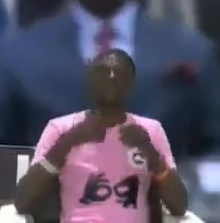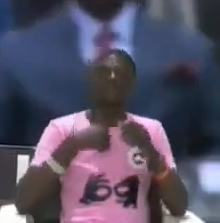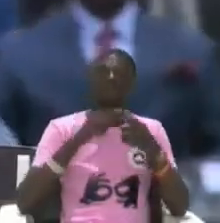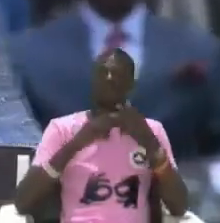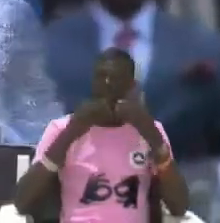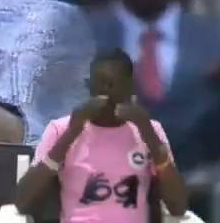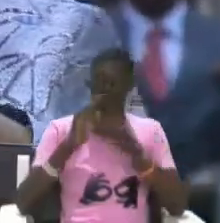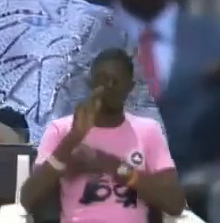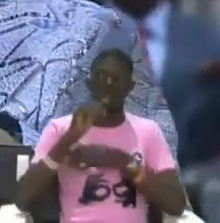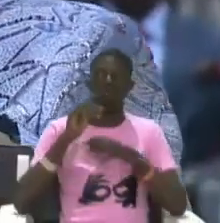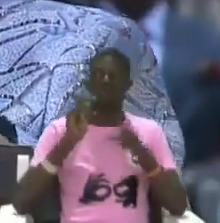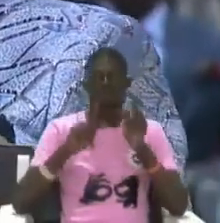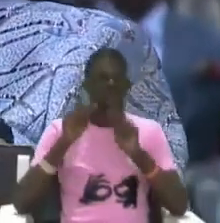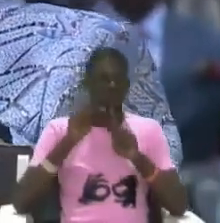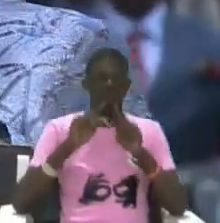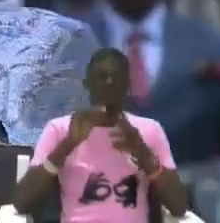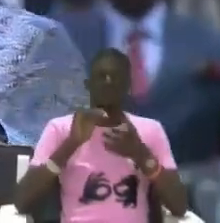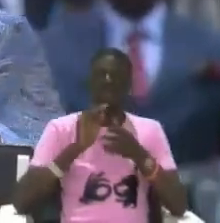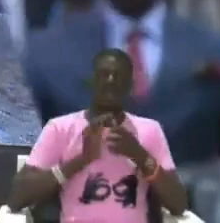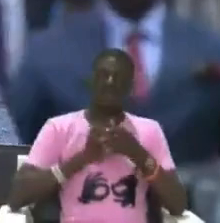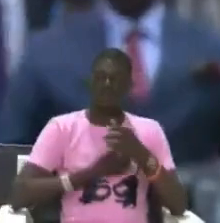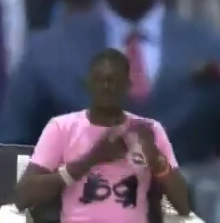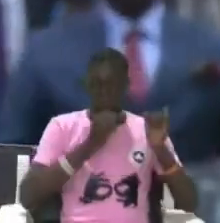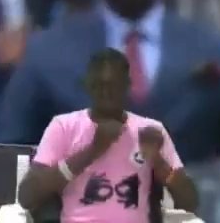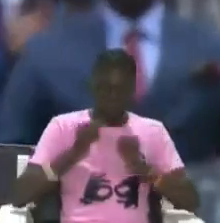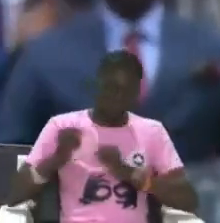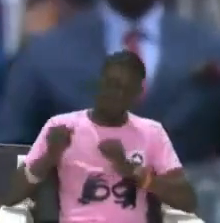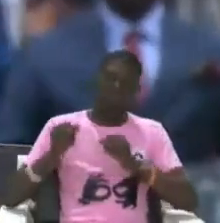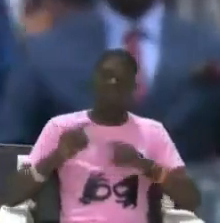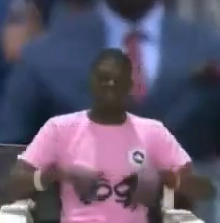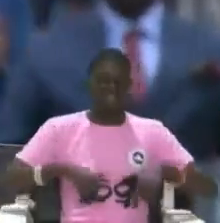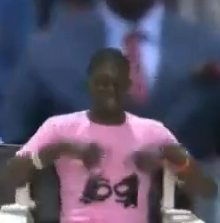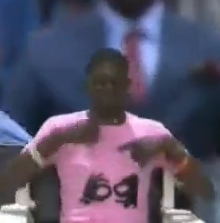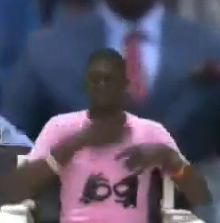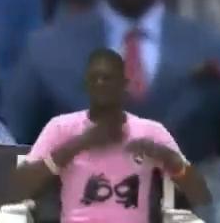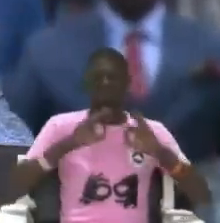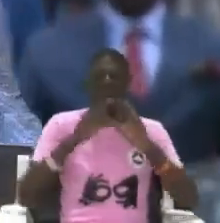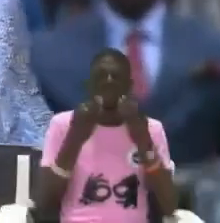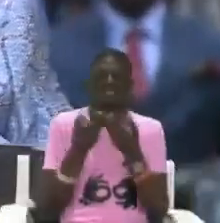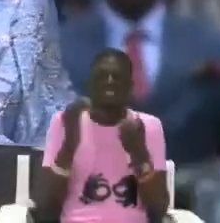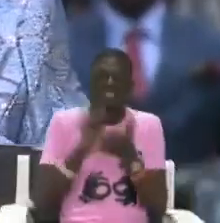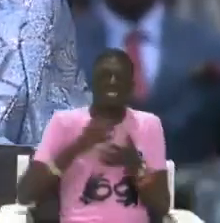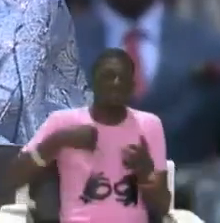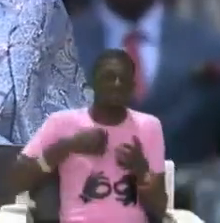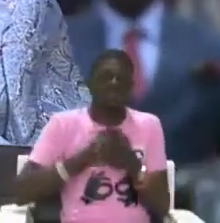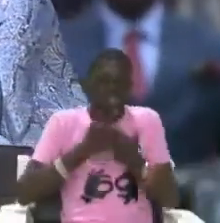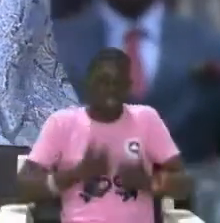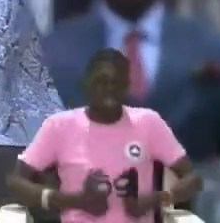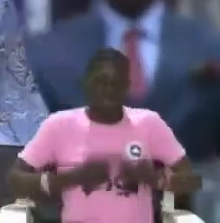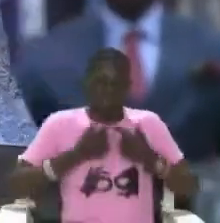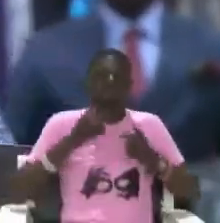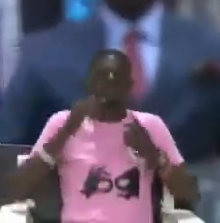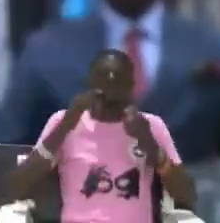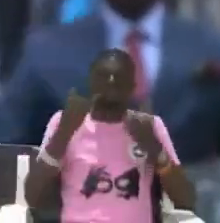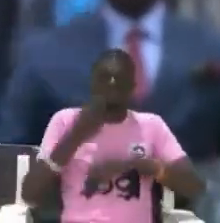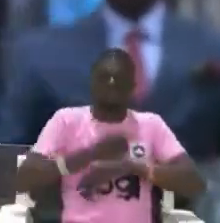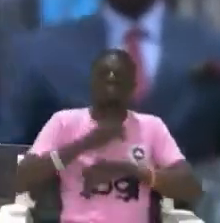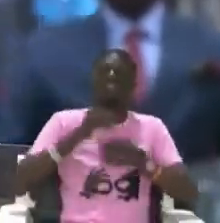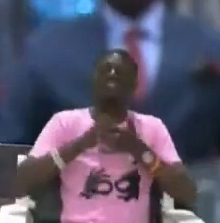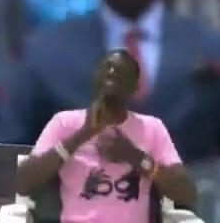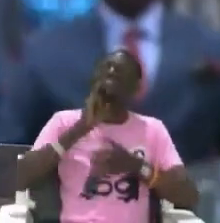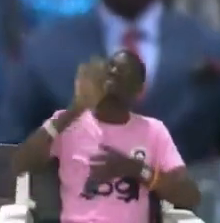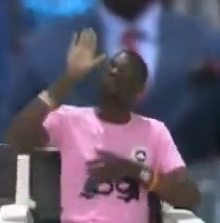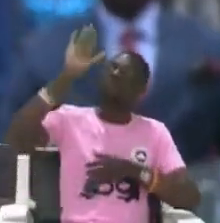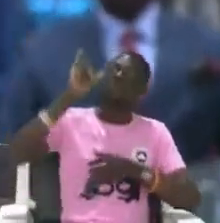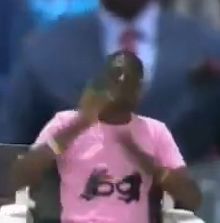God, brethren, for our individual lives and families, that we are alive today in him. It is by his mercy.